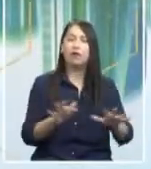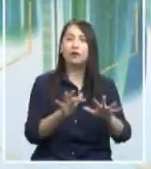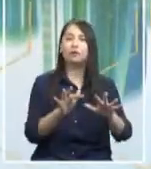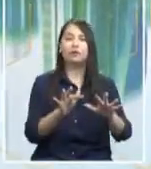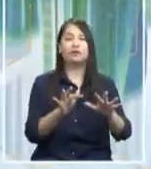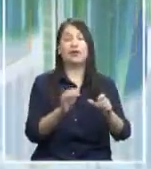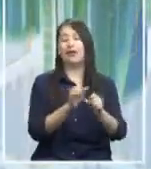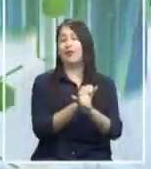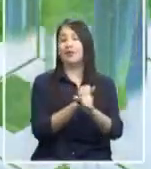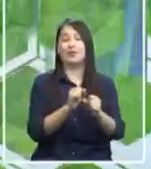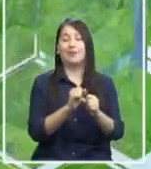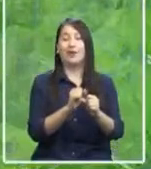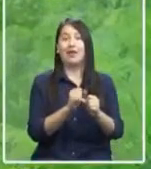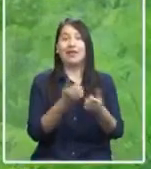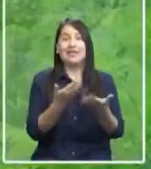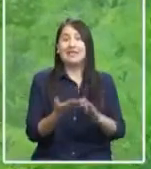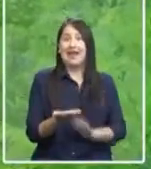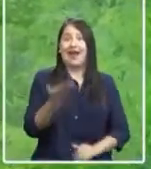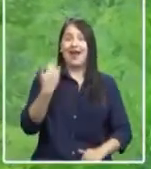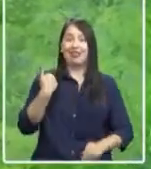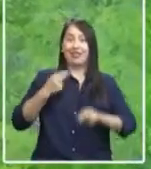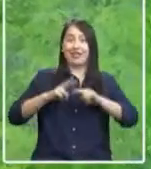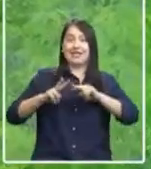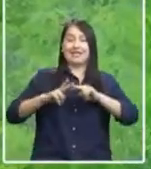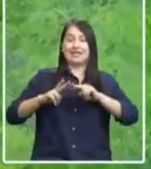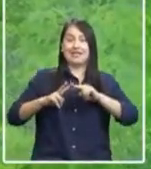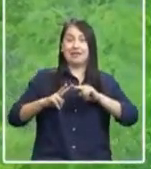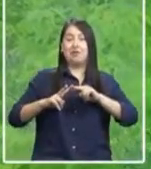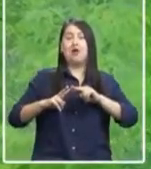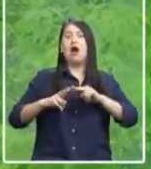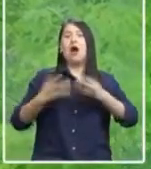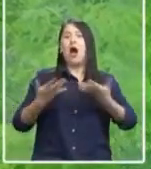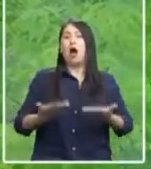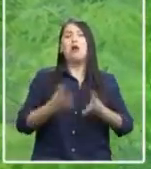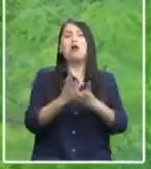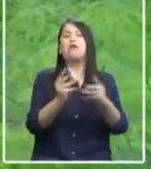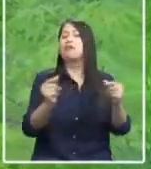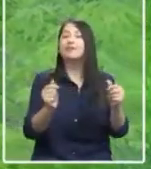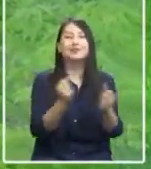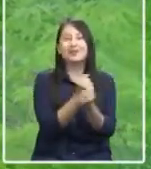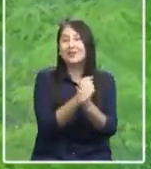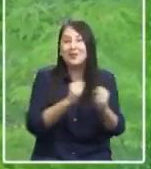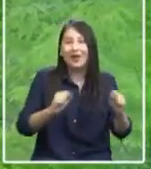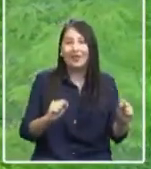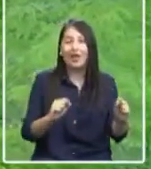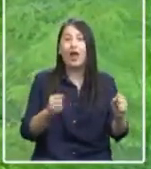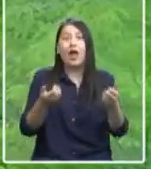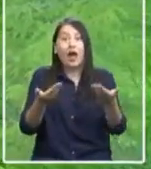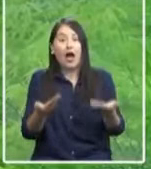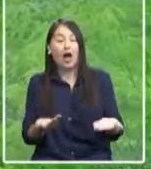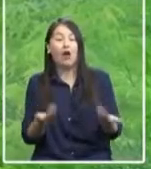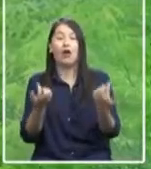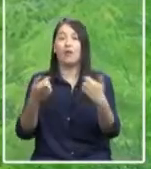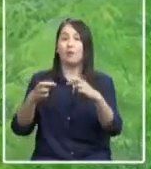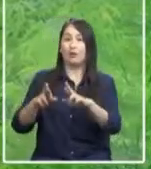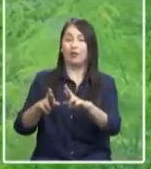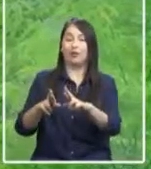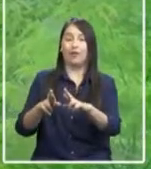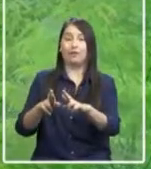chance, but tomorrow we will not have a chance. So this is the decision that we have to make